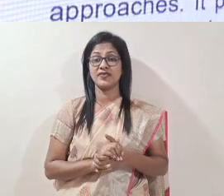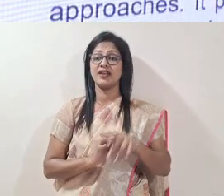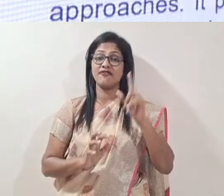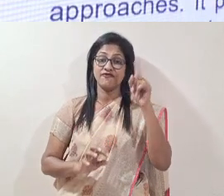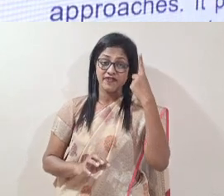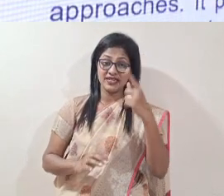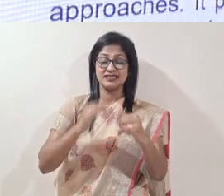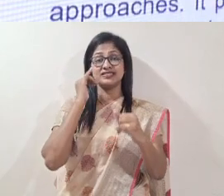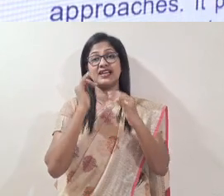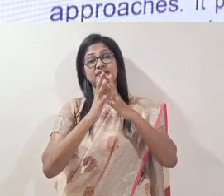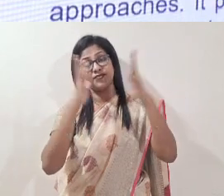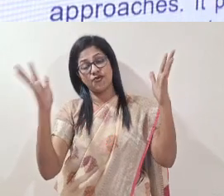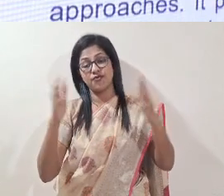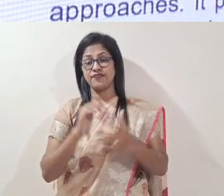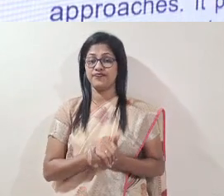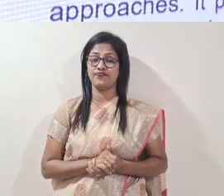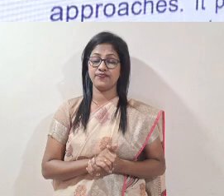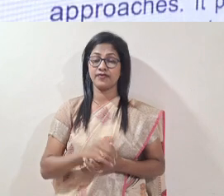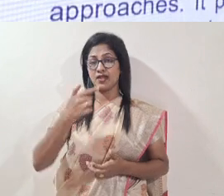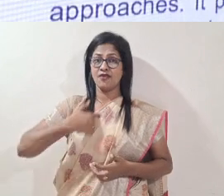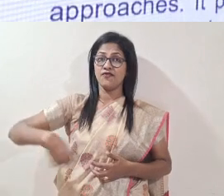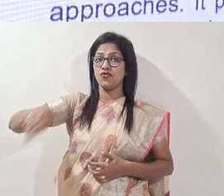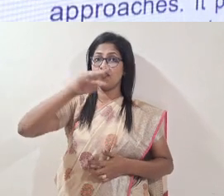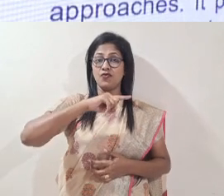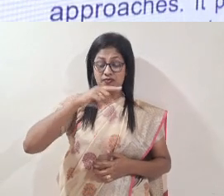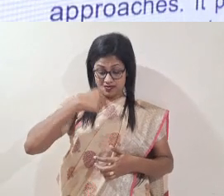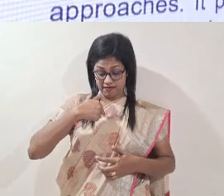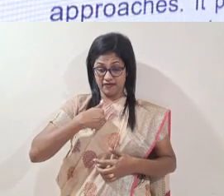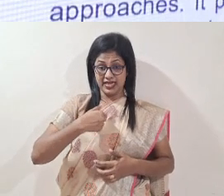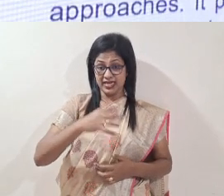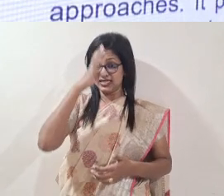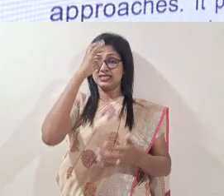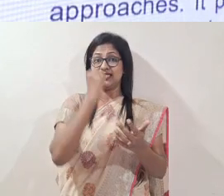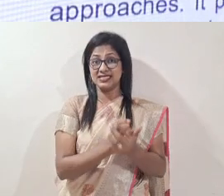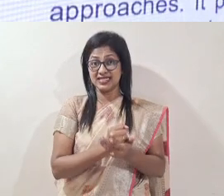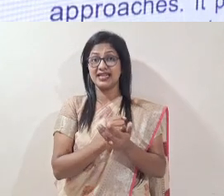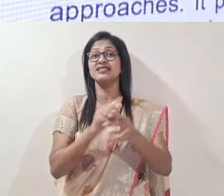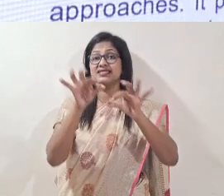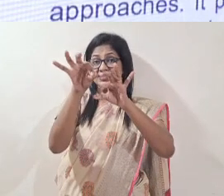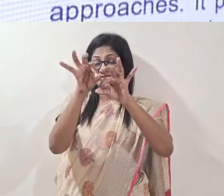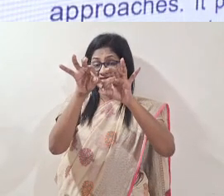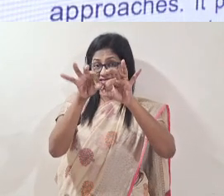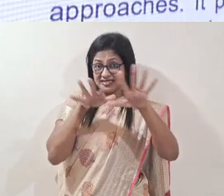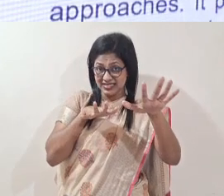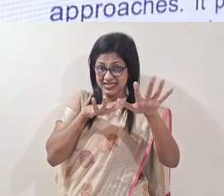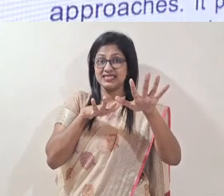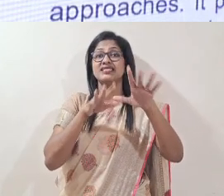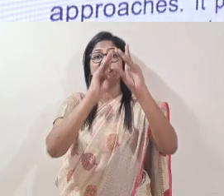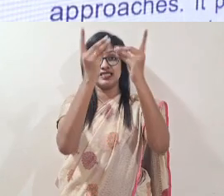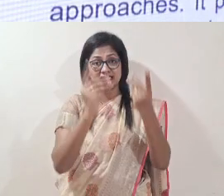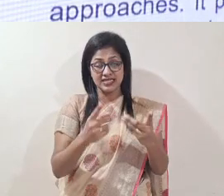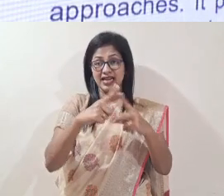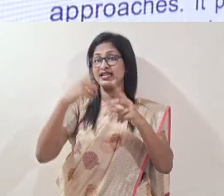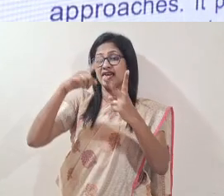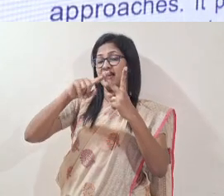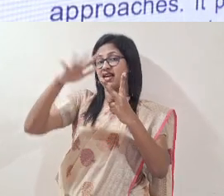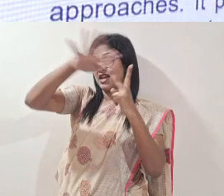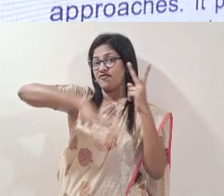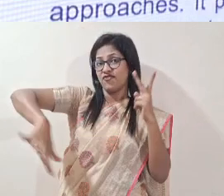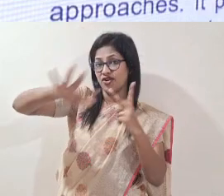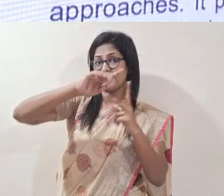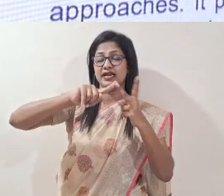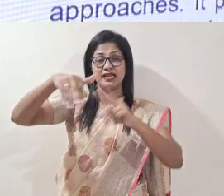First and foremost, we decided we are going to interview some urban design, environmental engineers,